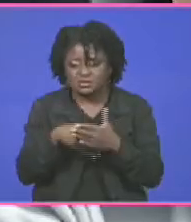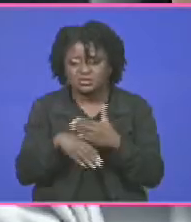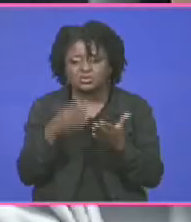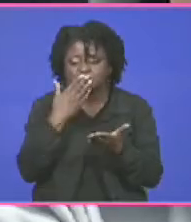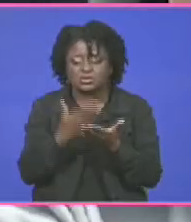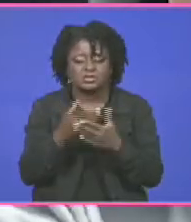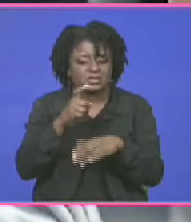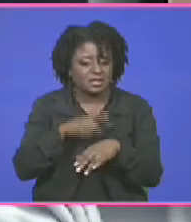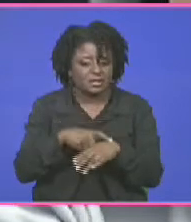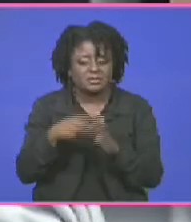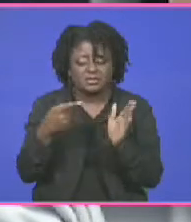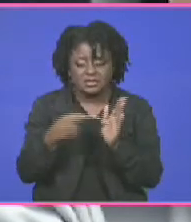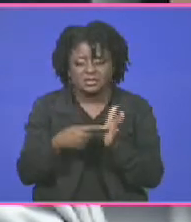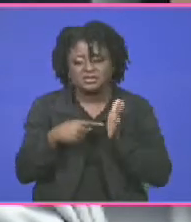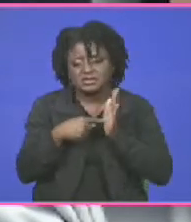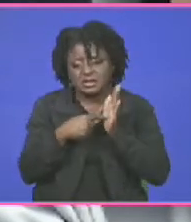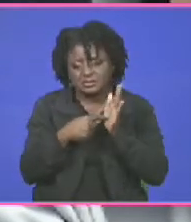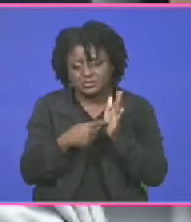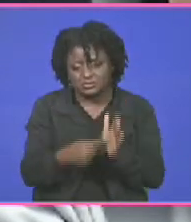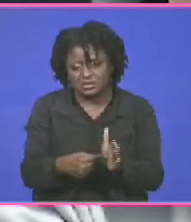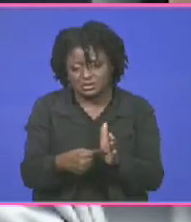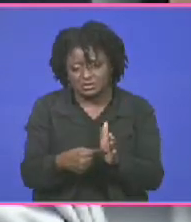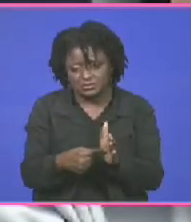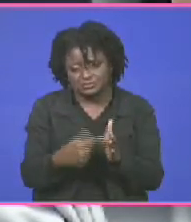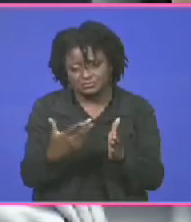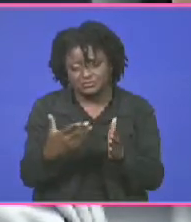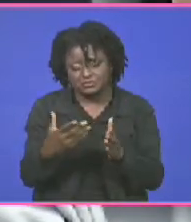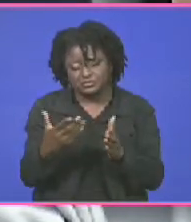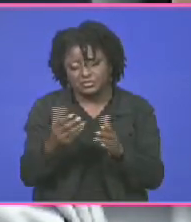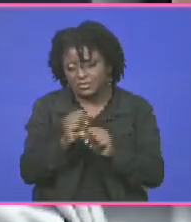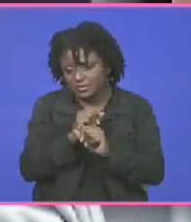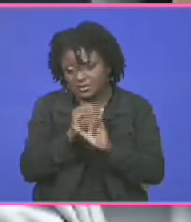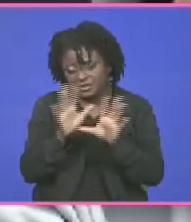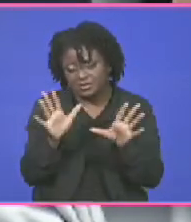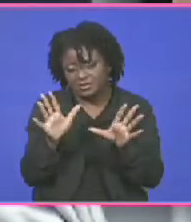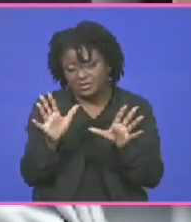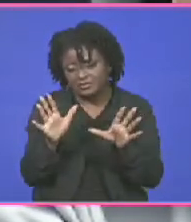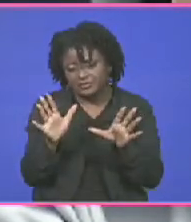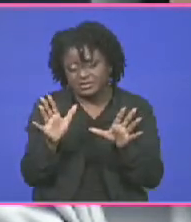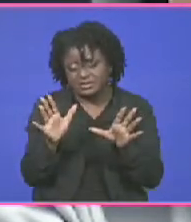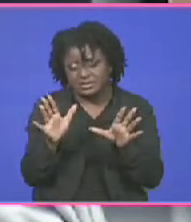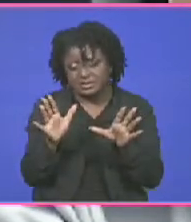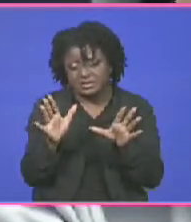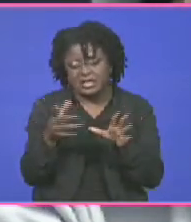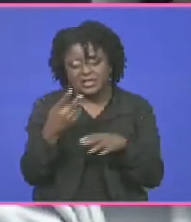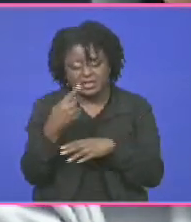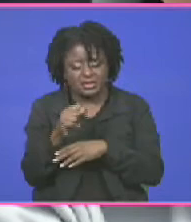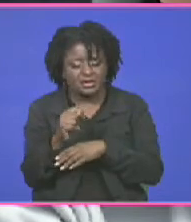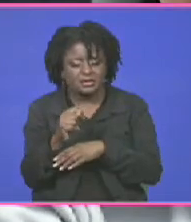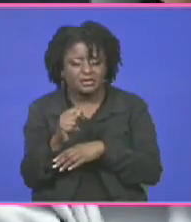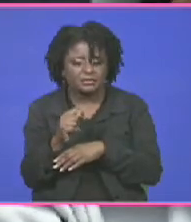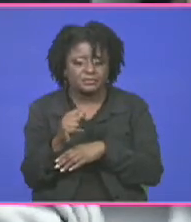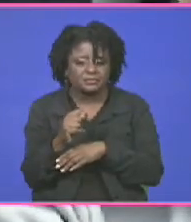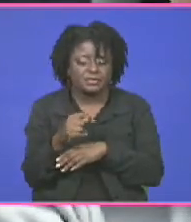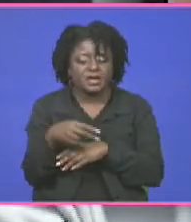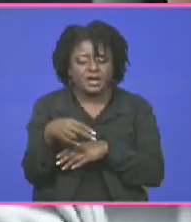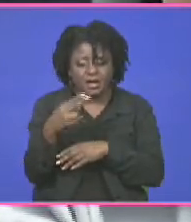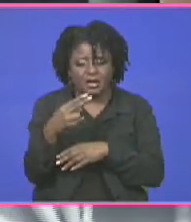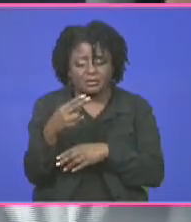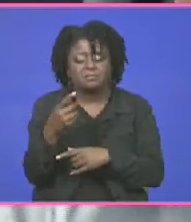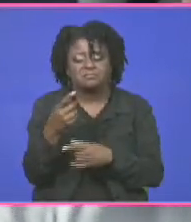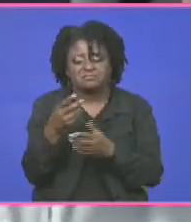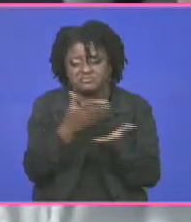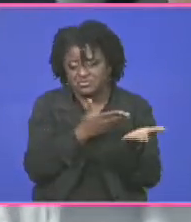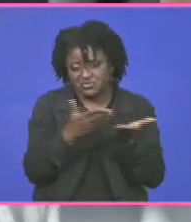Just demonstrates the, well, obviously, the upbringing by